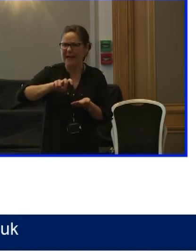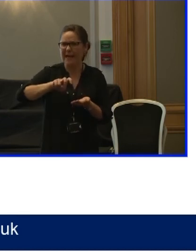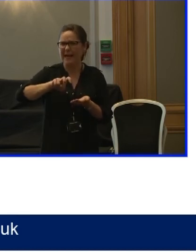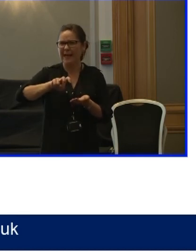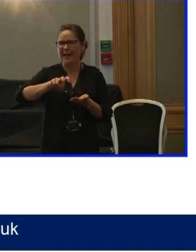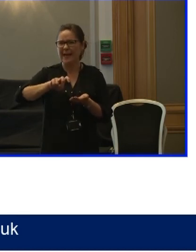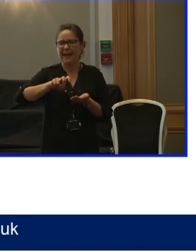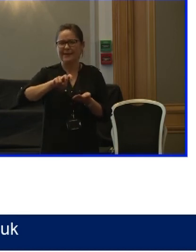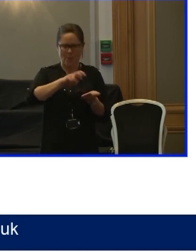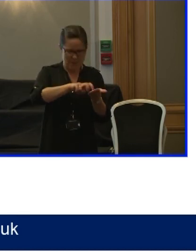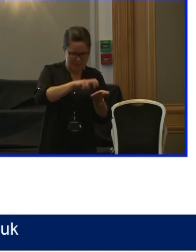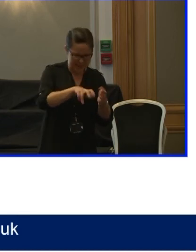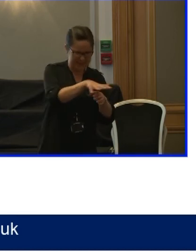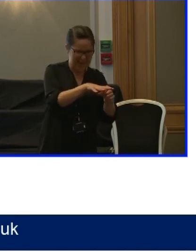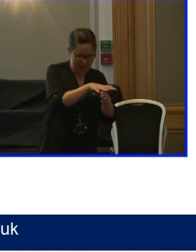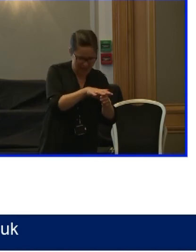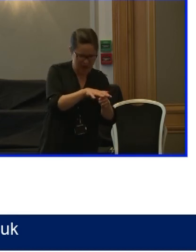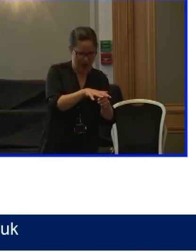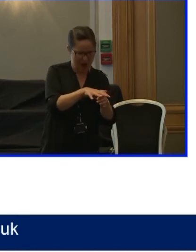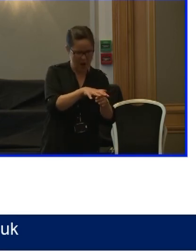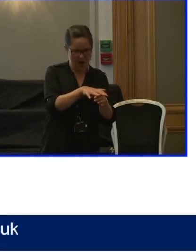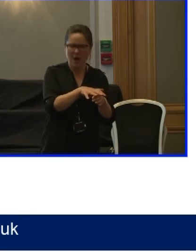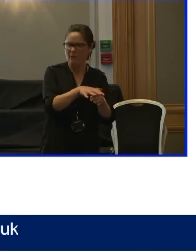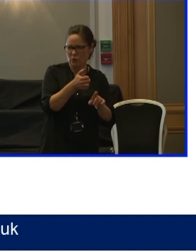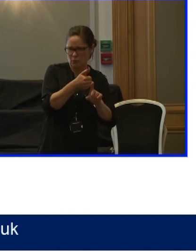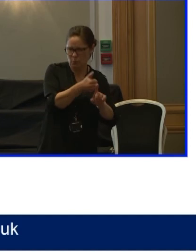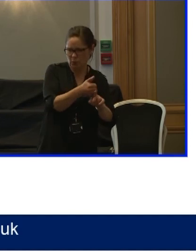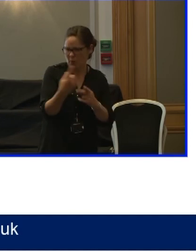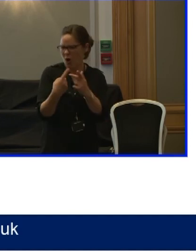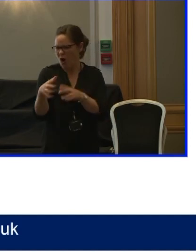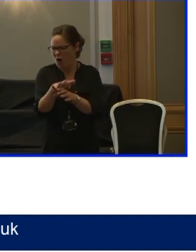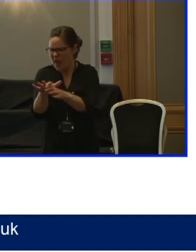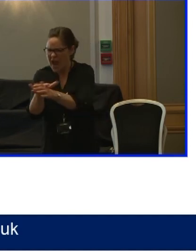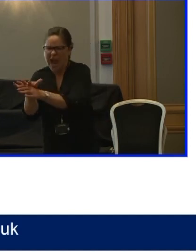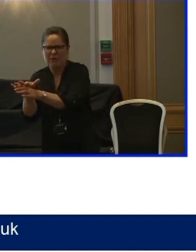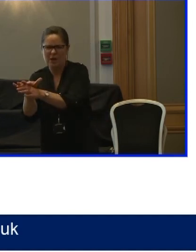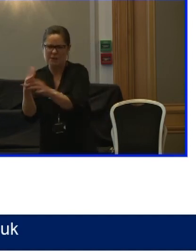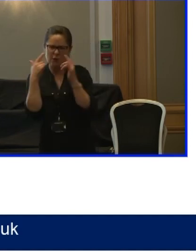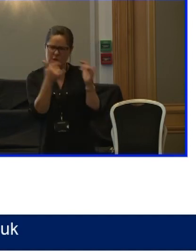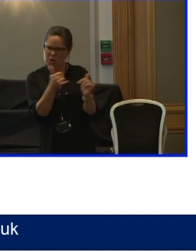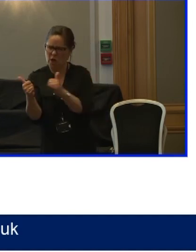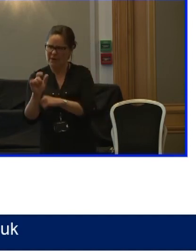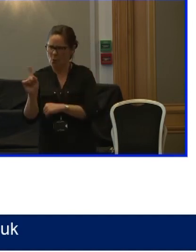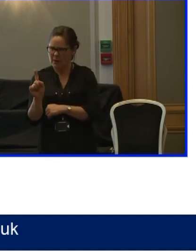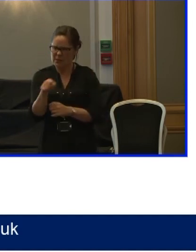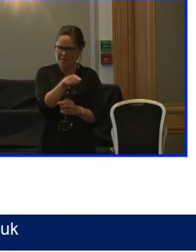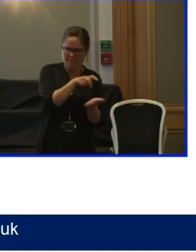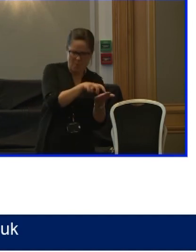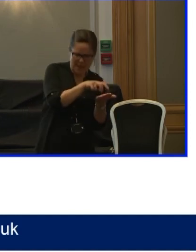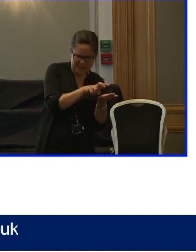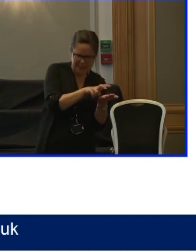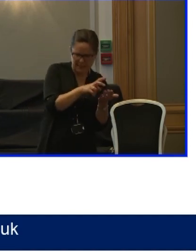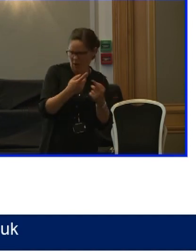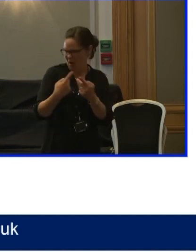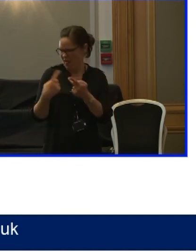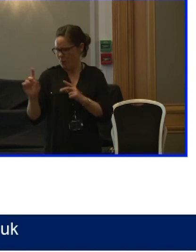other areas around the rehab that were asked about or questioned about, or was it just mobility? Because it's interesting,